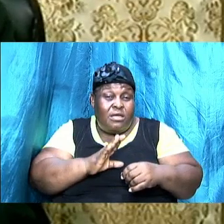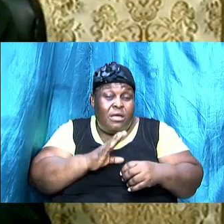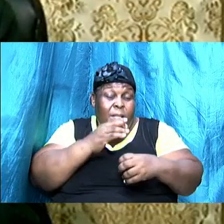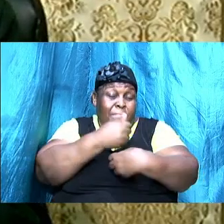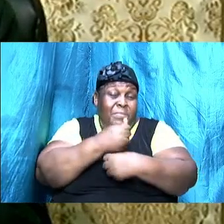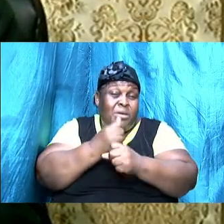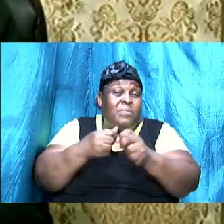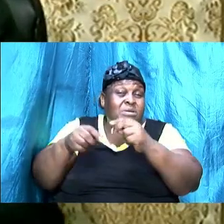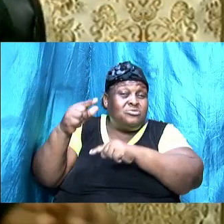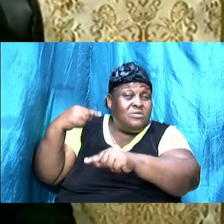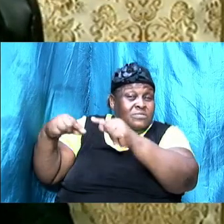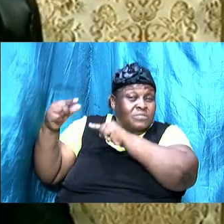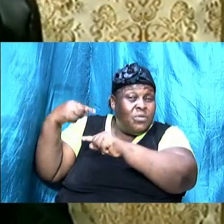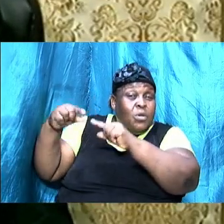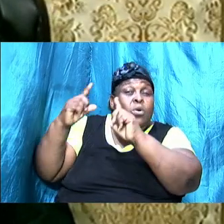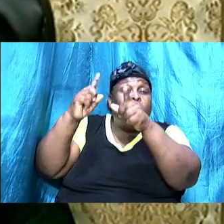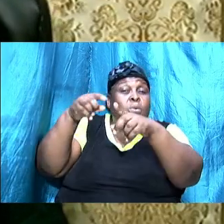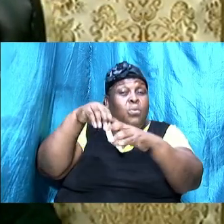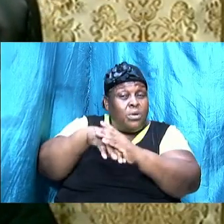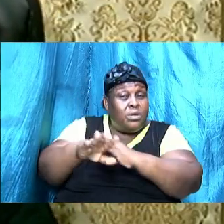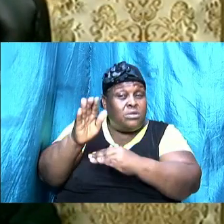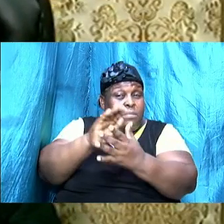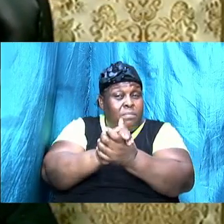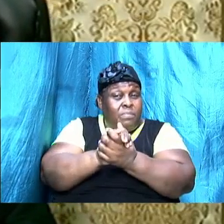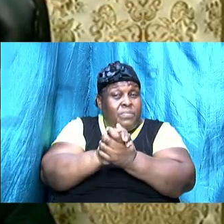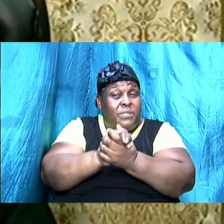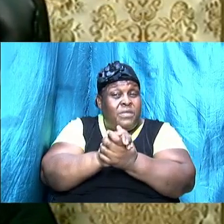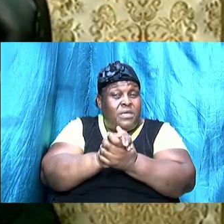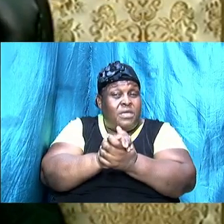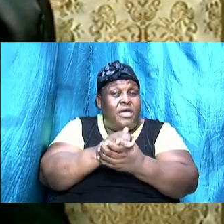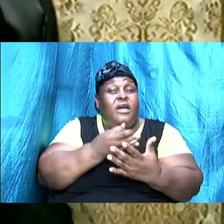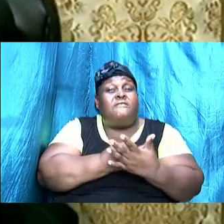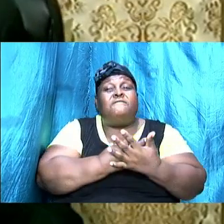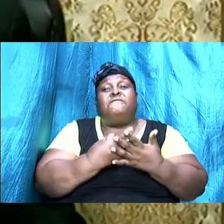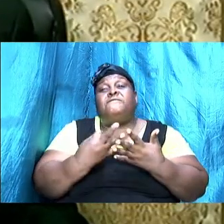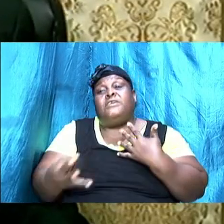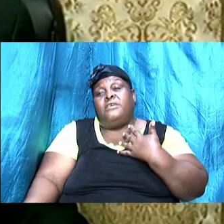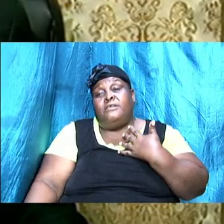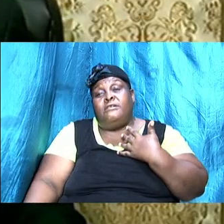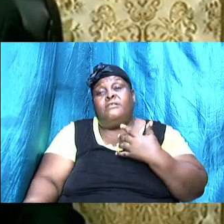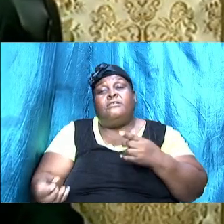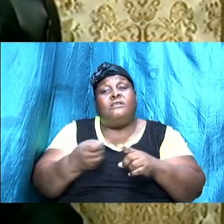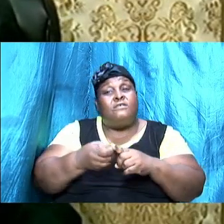go into marriage and to fail from the start.